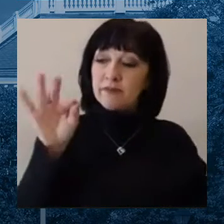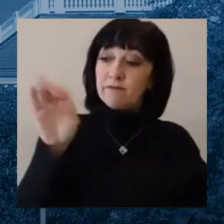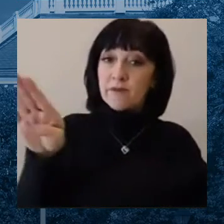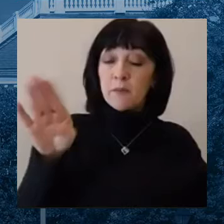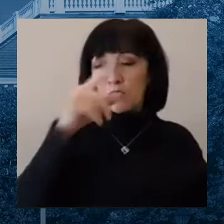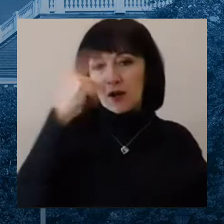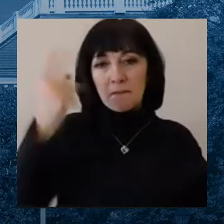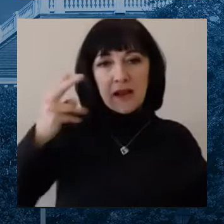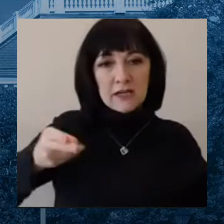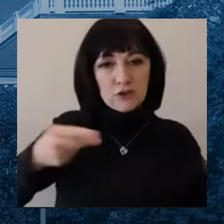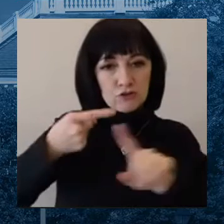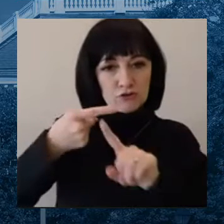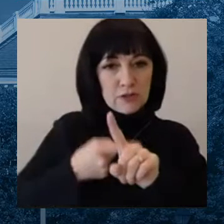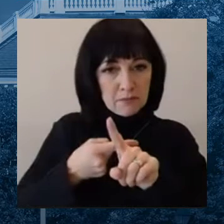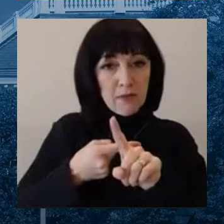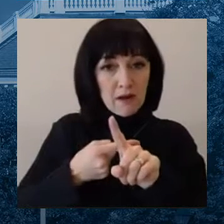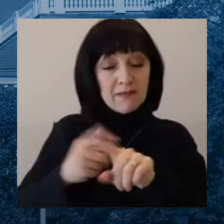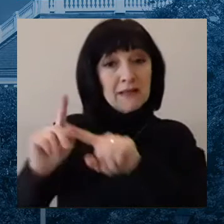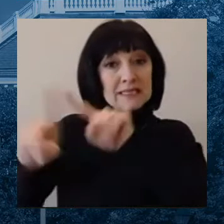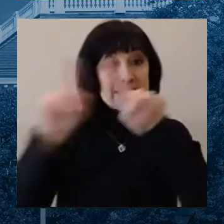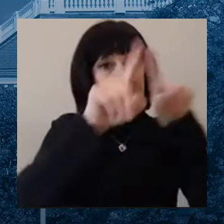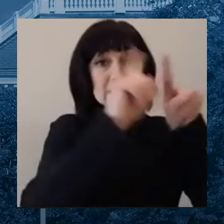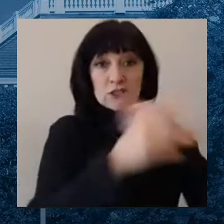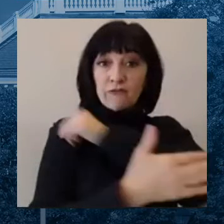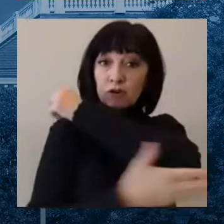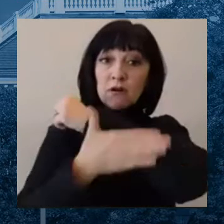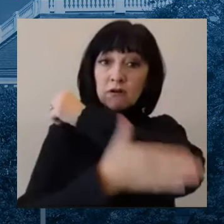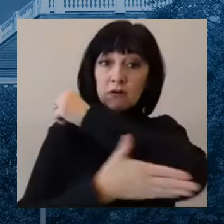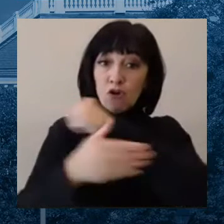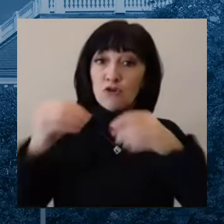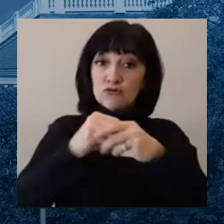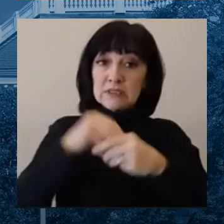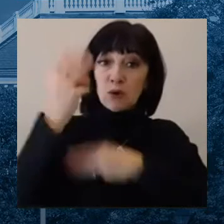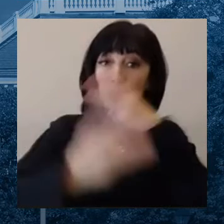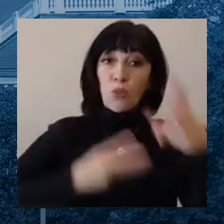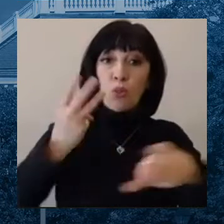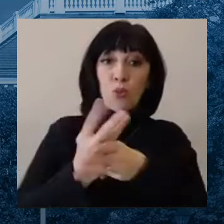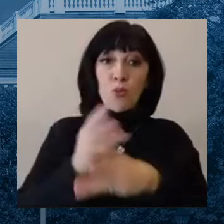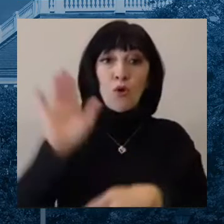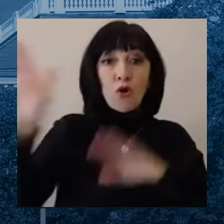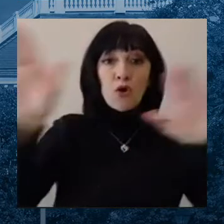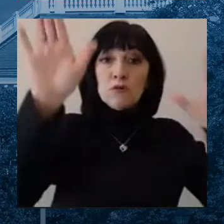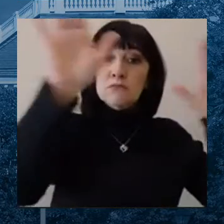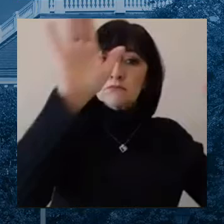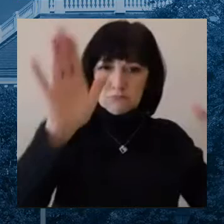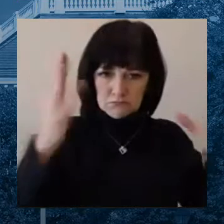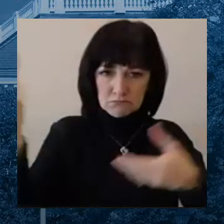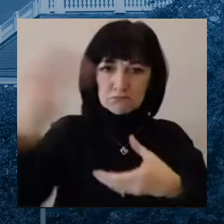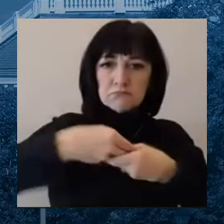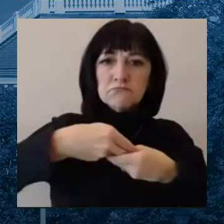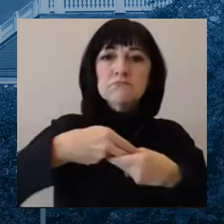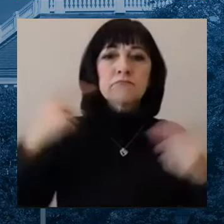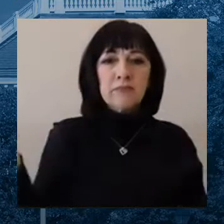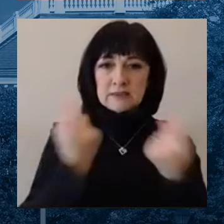and countries around the world actually celebrate this month with us. Some prominent